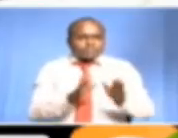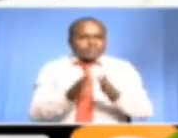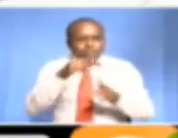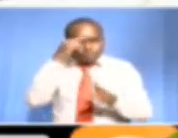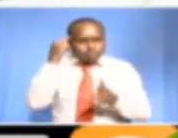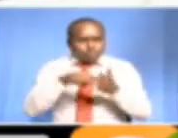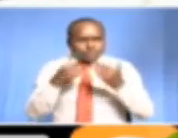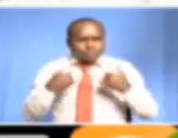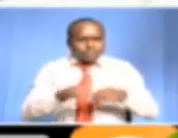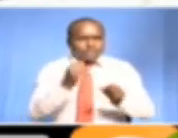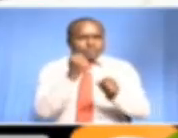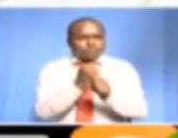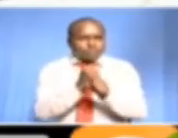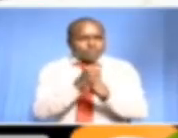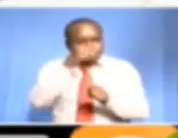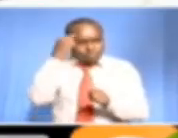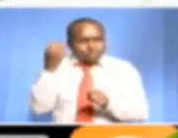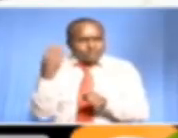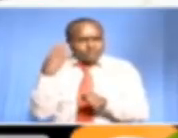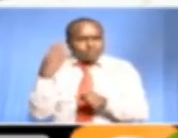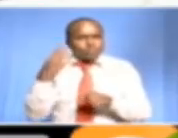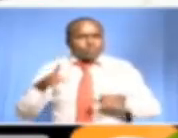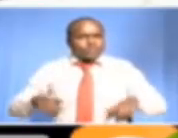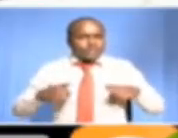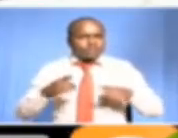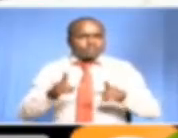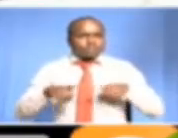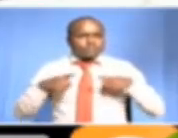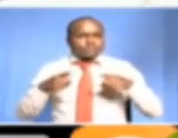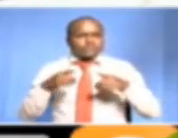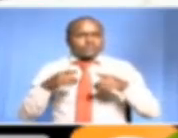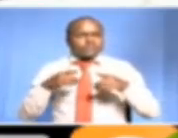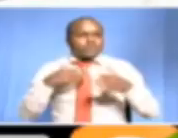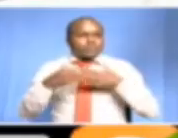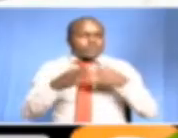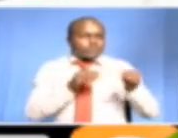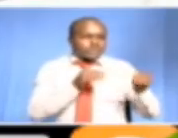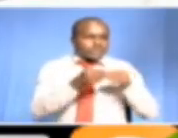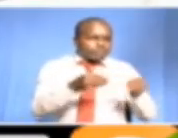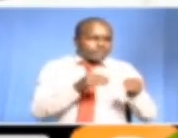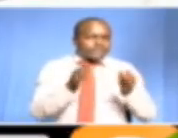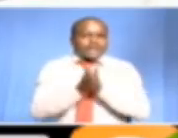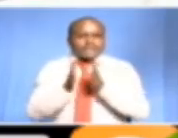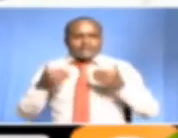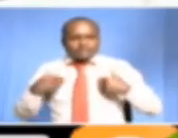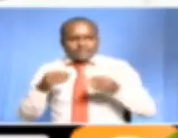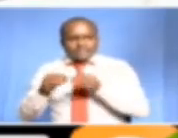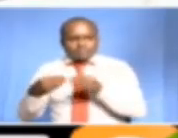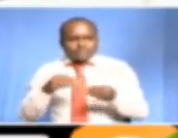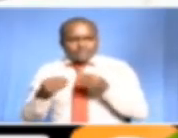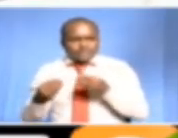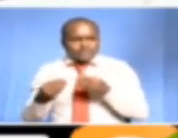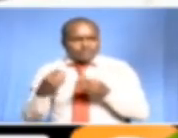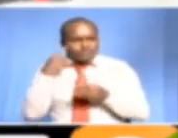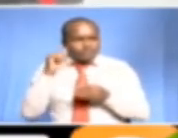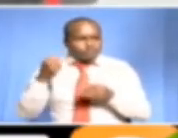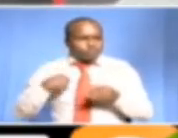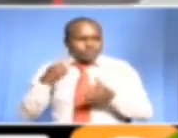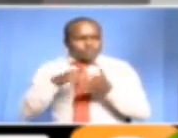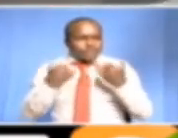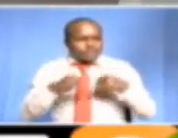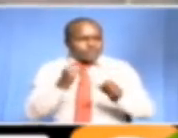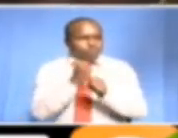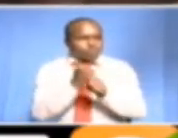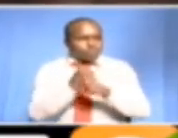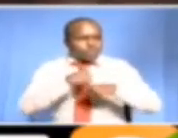now that I know the life of being without a disability and having a disability, for me, what I tend to do now is to